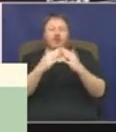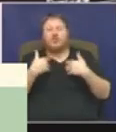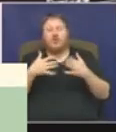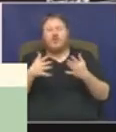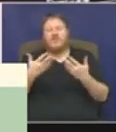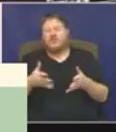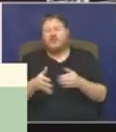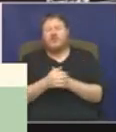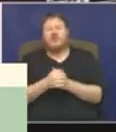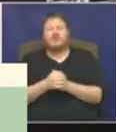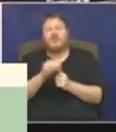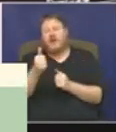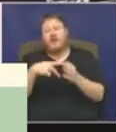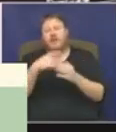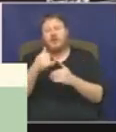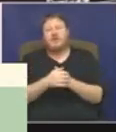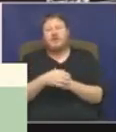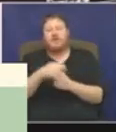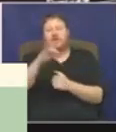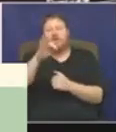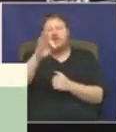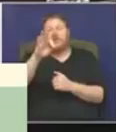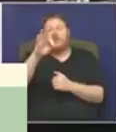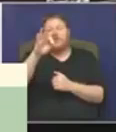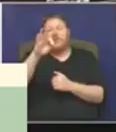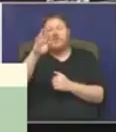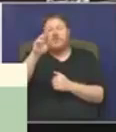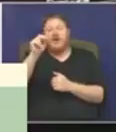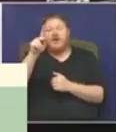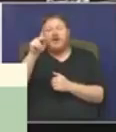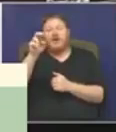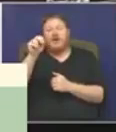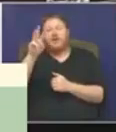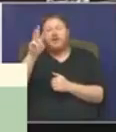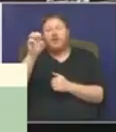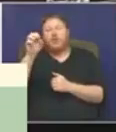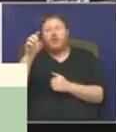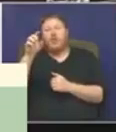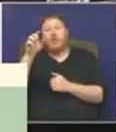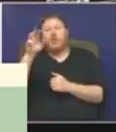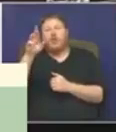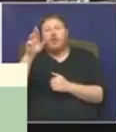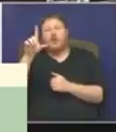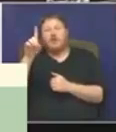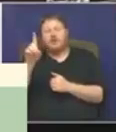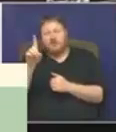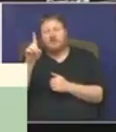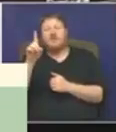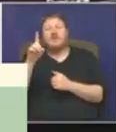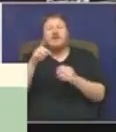Another project, the Frankenwald development, is currently in the township proclamation